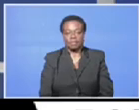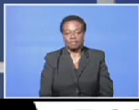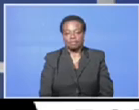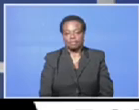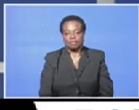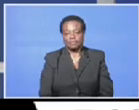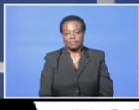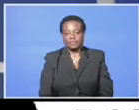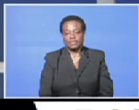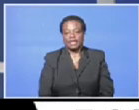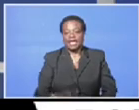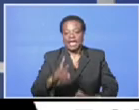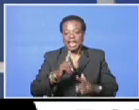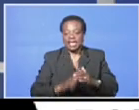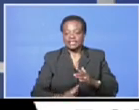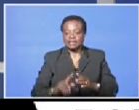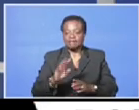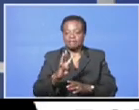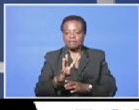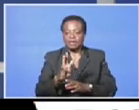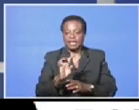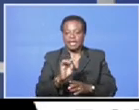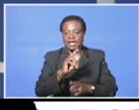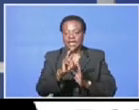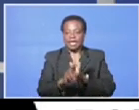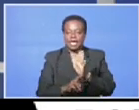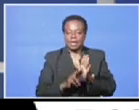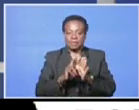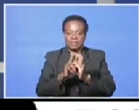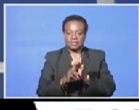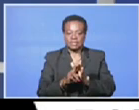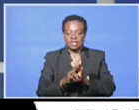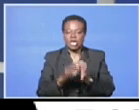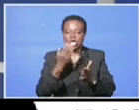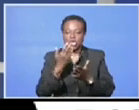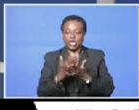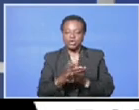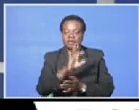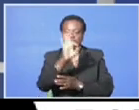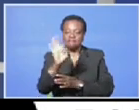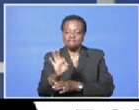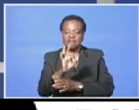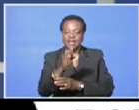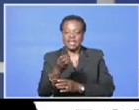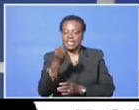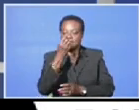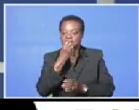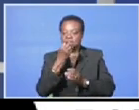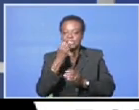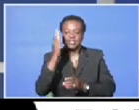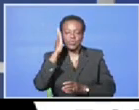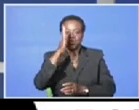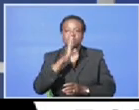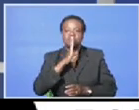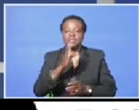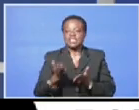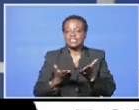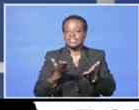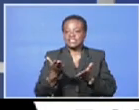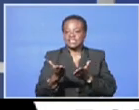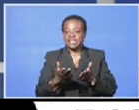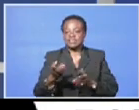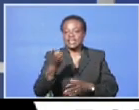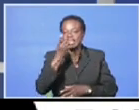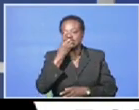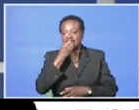Well, in less than 48 hours, the ultimate traditional Bahamian Good Friday feast will be served on dinner tables nationwide,